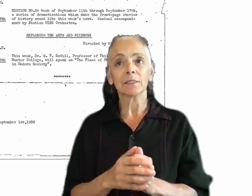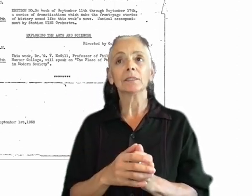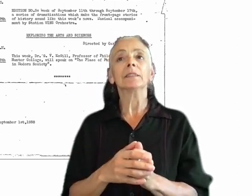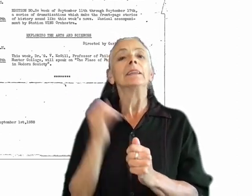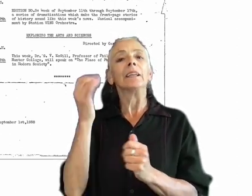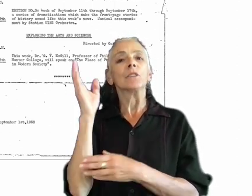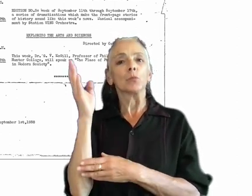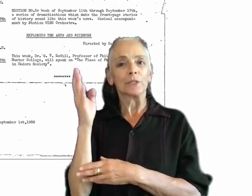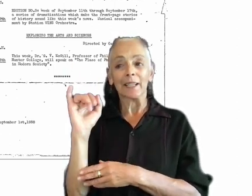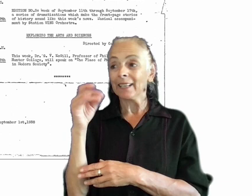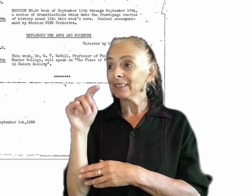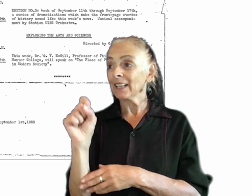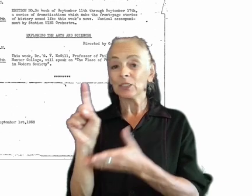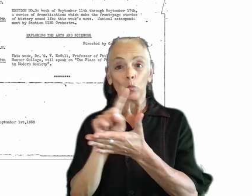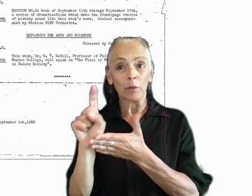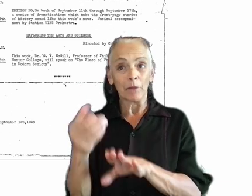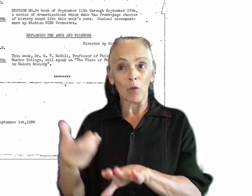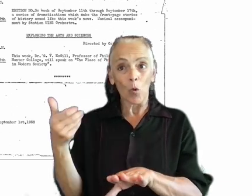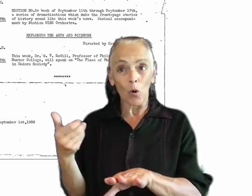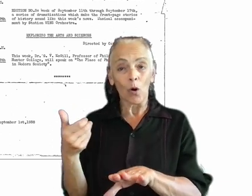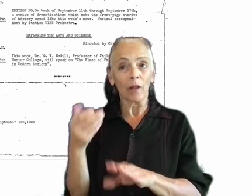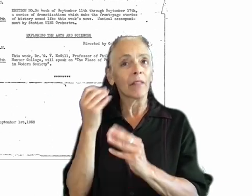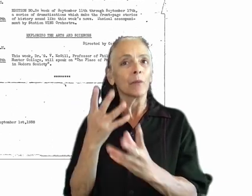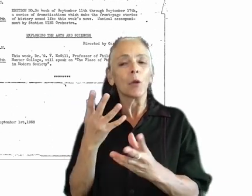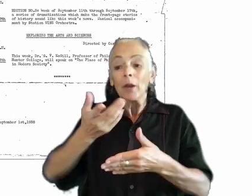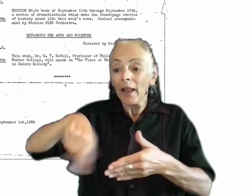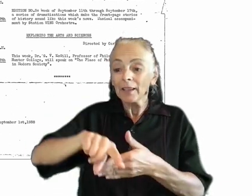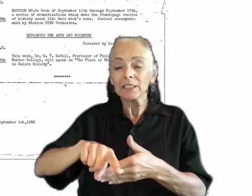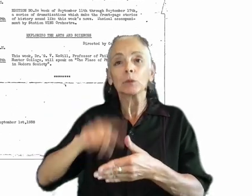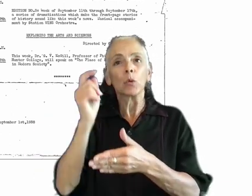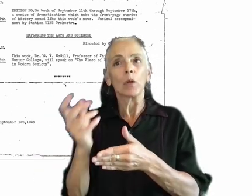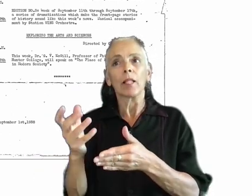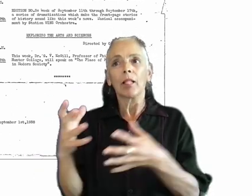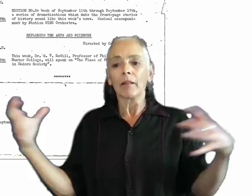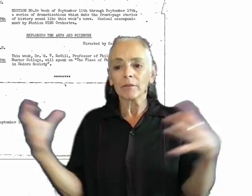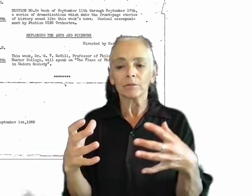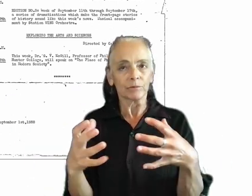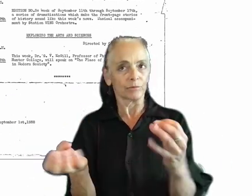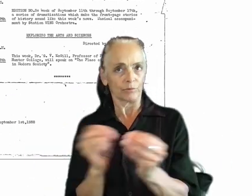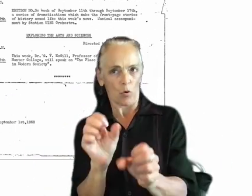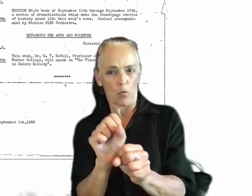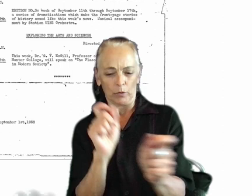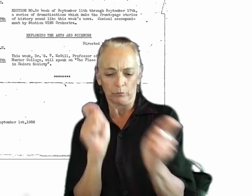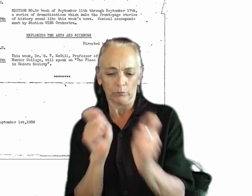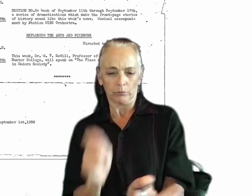insights the week before let everyone know that next week we're actually going to get together and do a little more work to really adjust those insights and